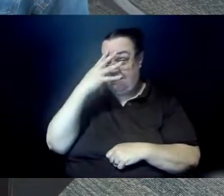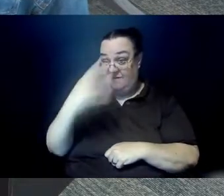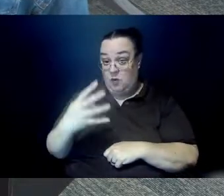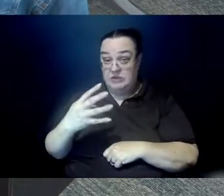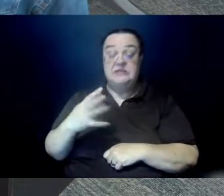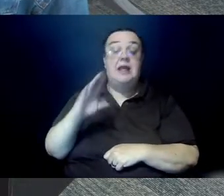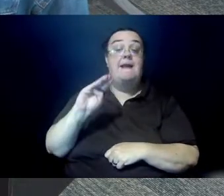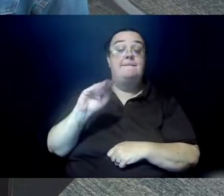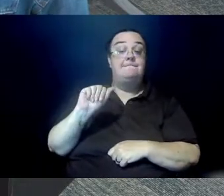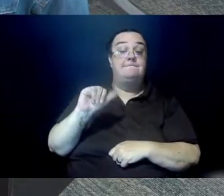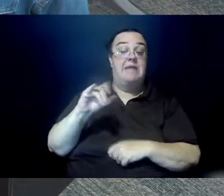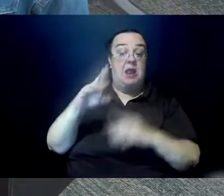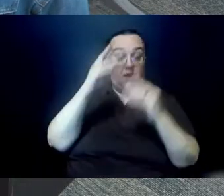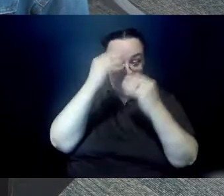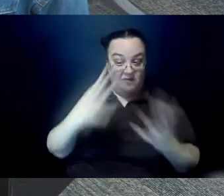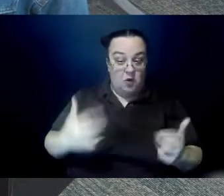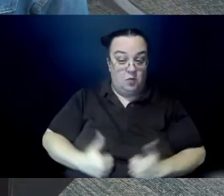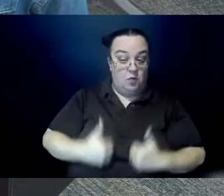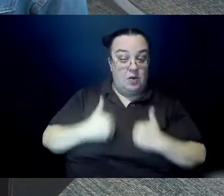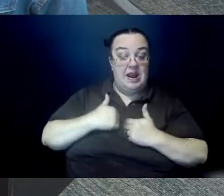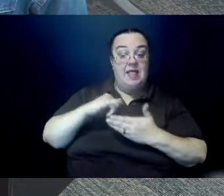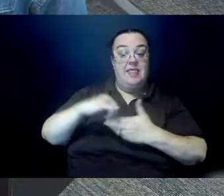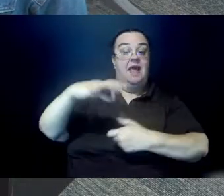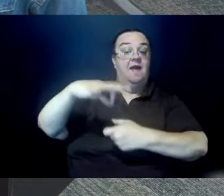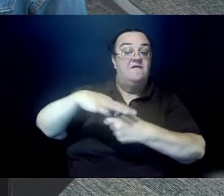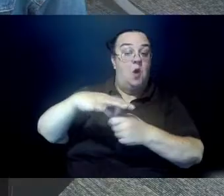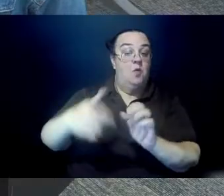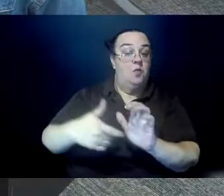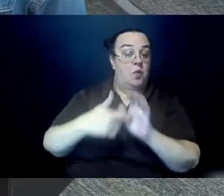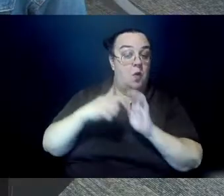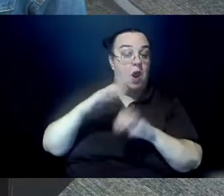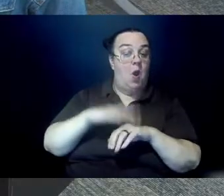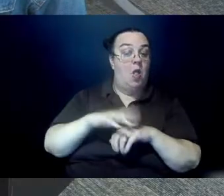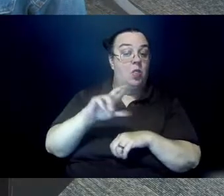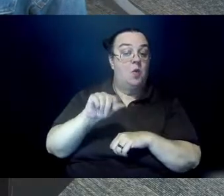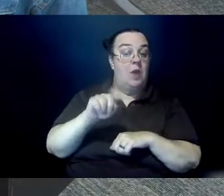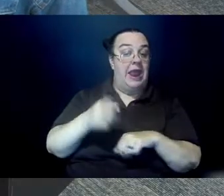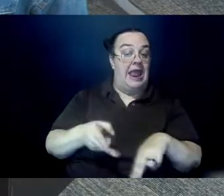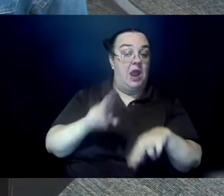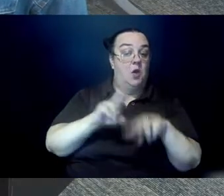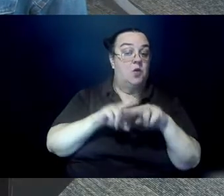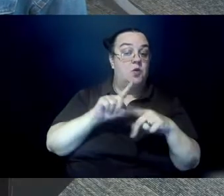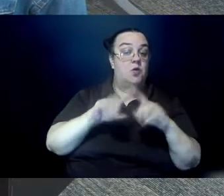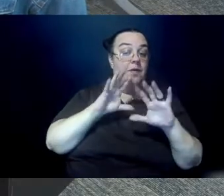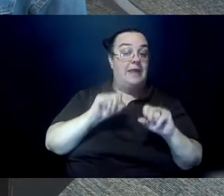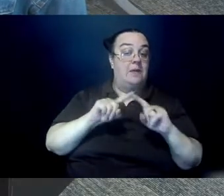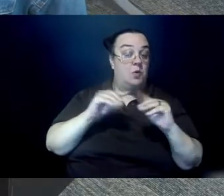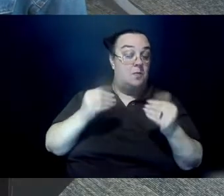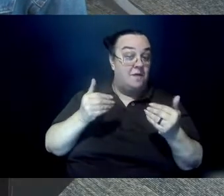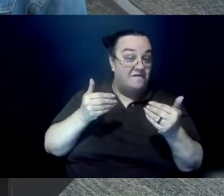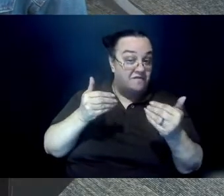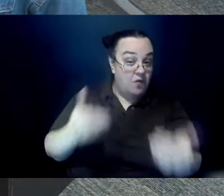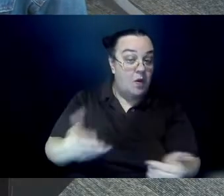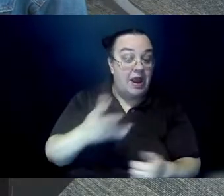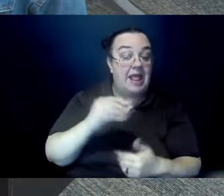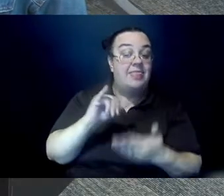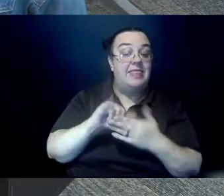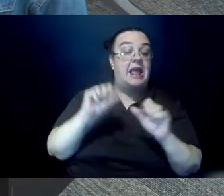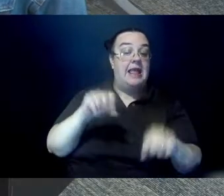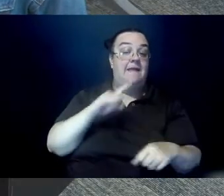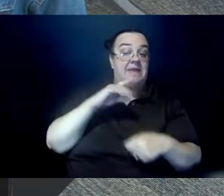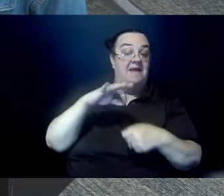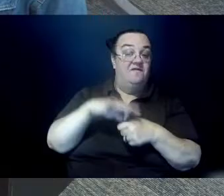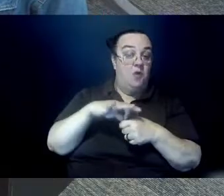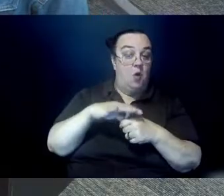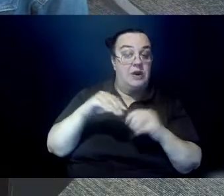mayor informed residents that a vote was required on the rate increase in order to move forward, and it could be voted down but